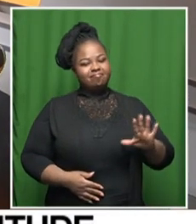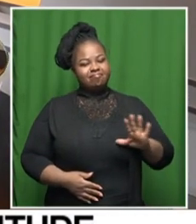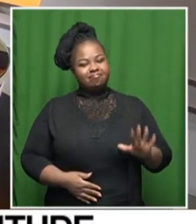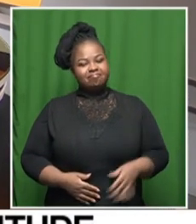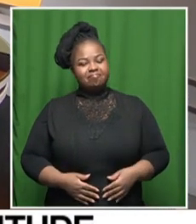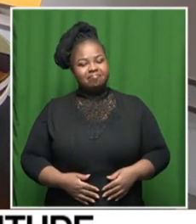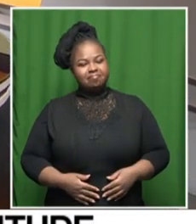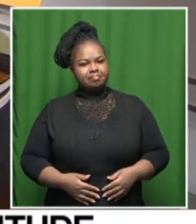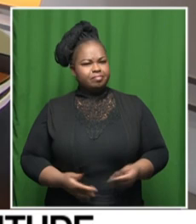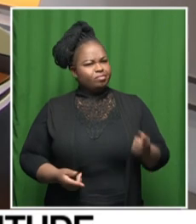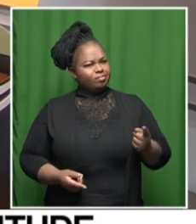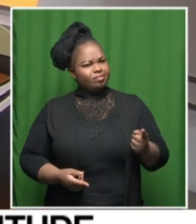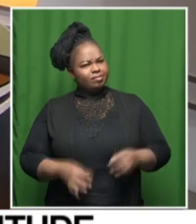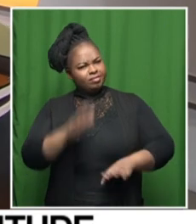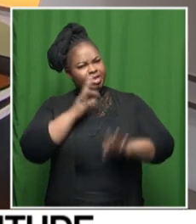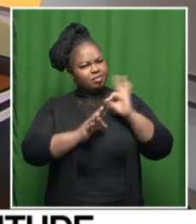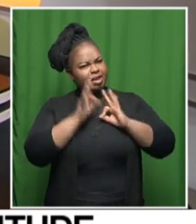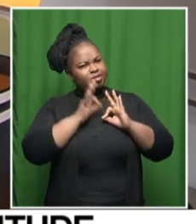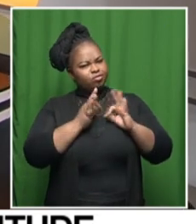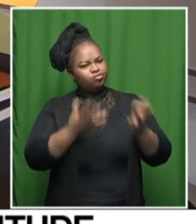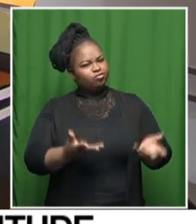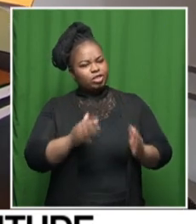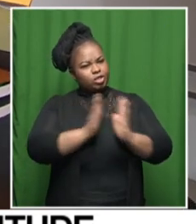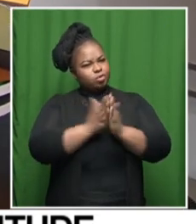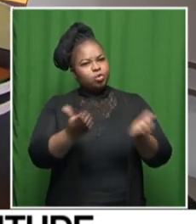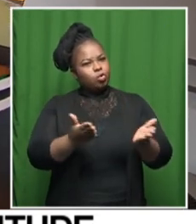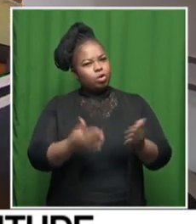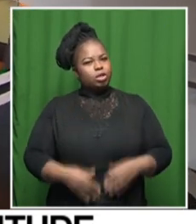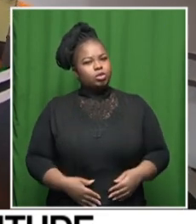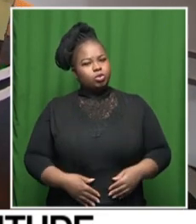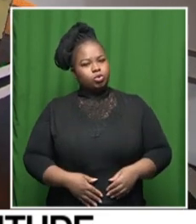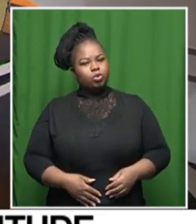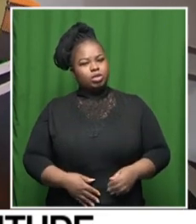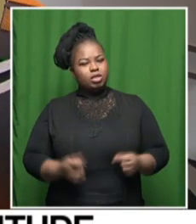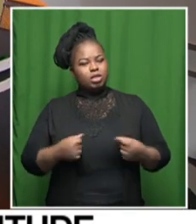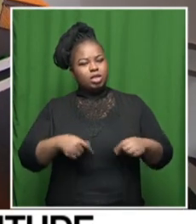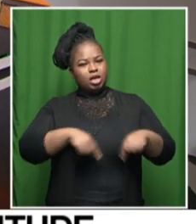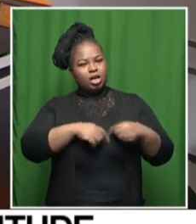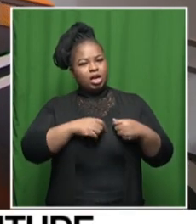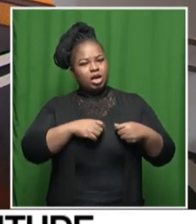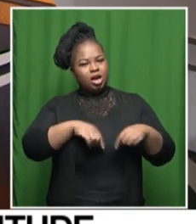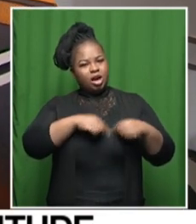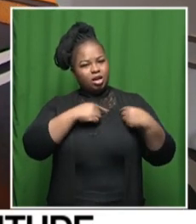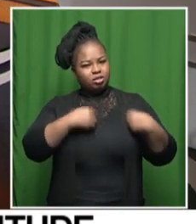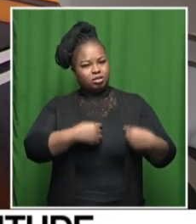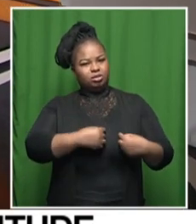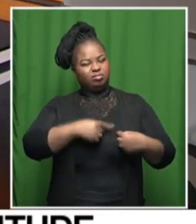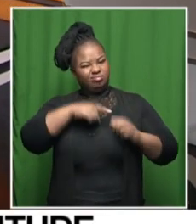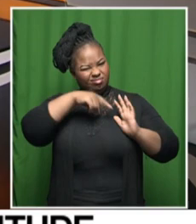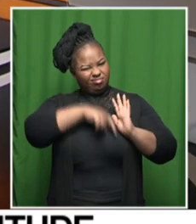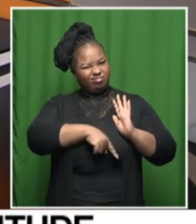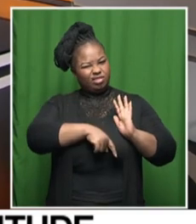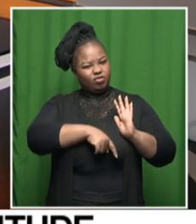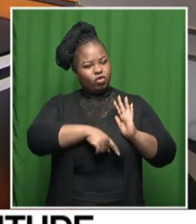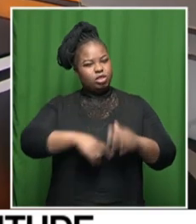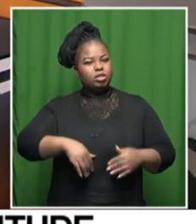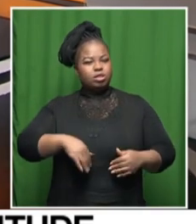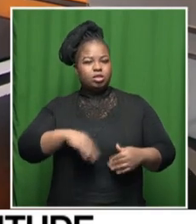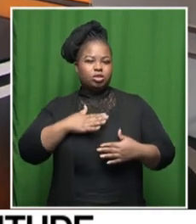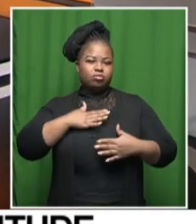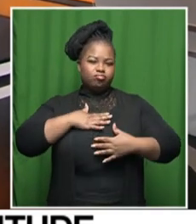Talk to us about the inspiration behind this book, A Heart Stretched by Grief and Gratitude. First of all, just the title, Jay,